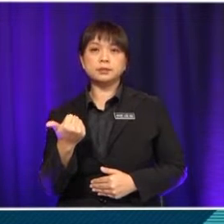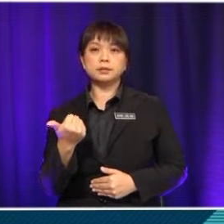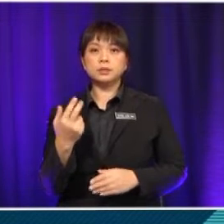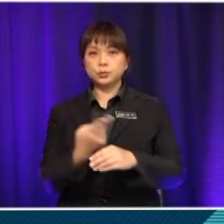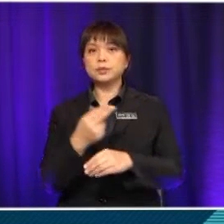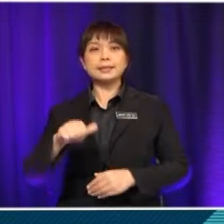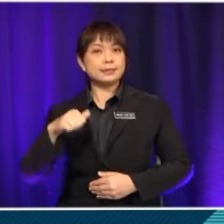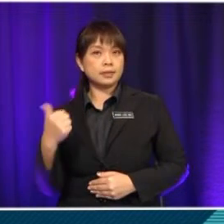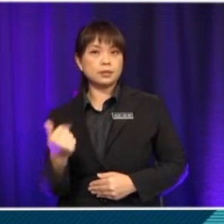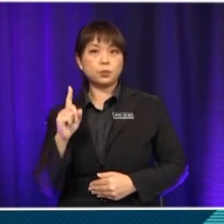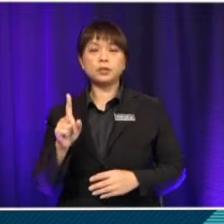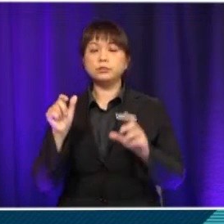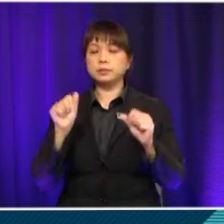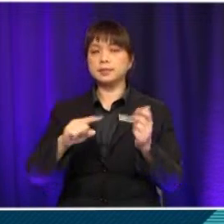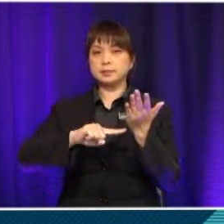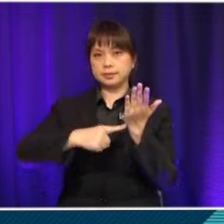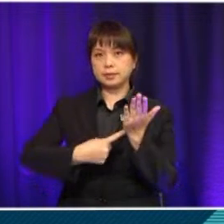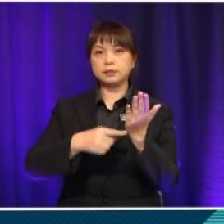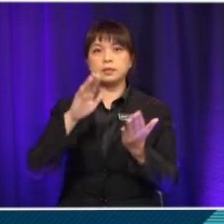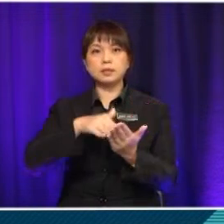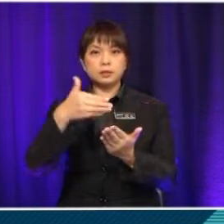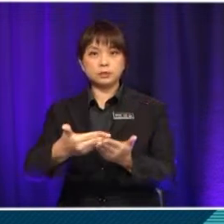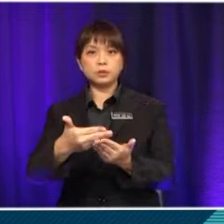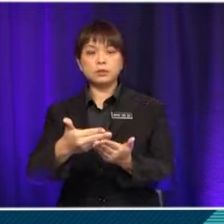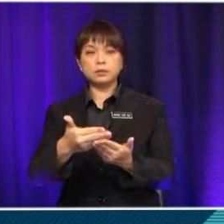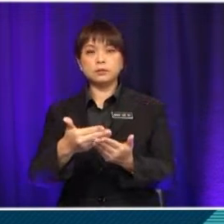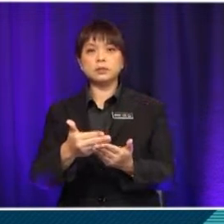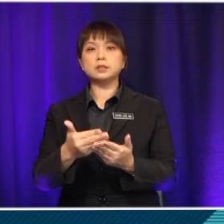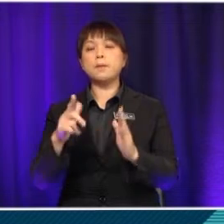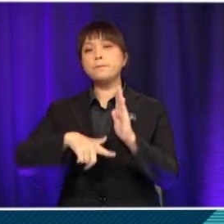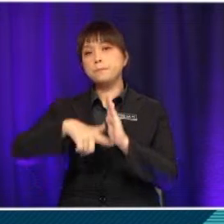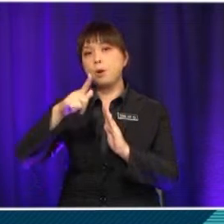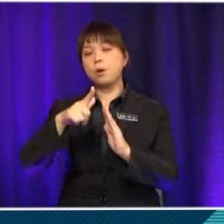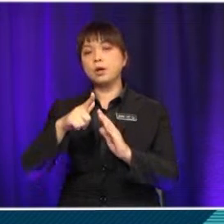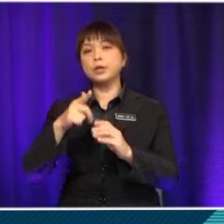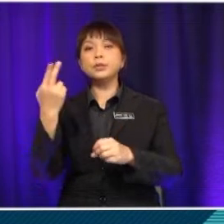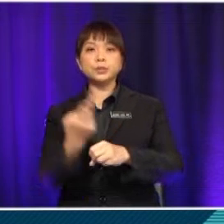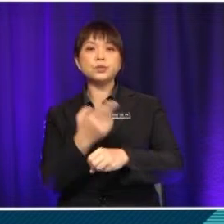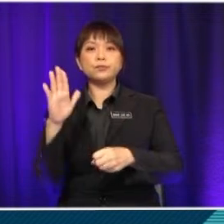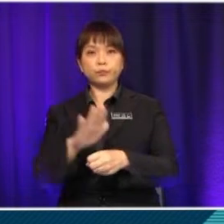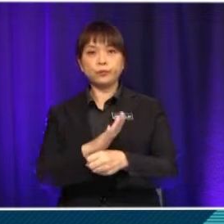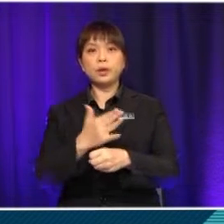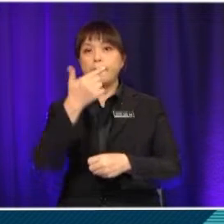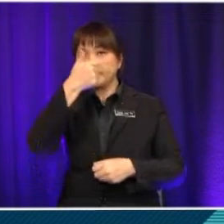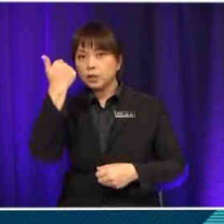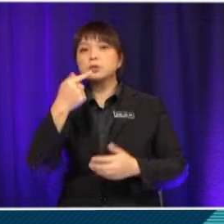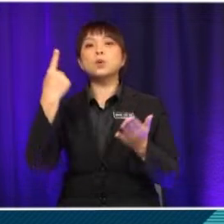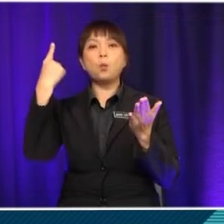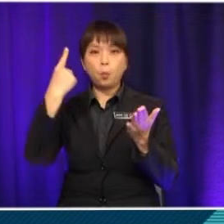a laptop or a desktop computer is more useful because of what? Okay, then you mentions about it. Maybe